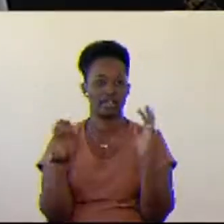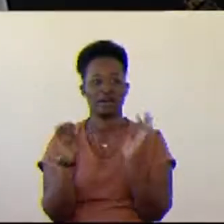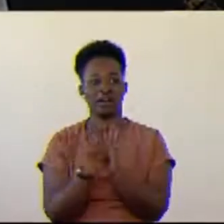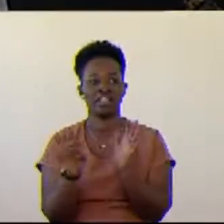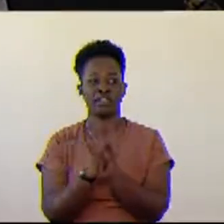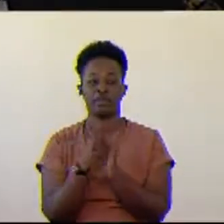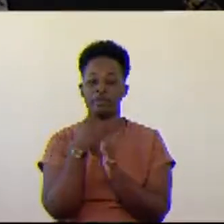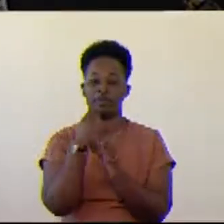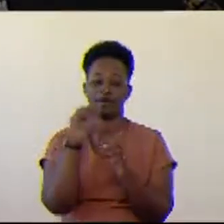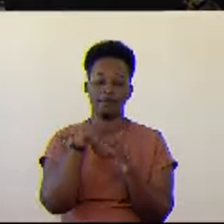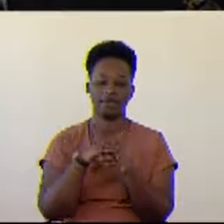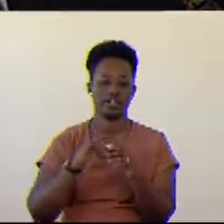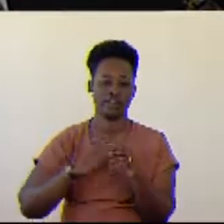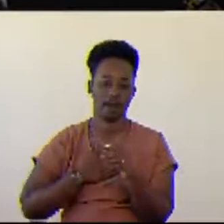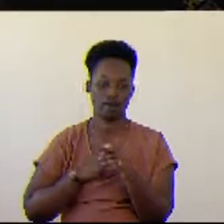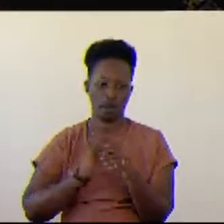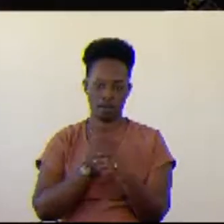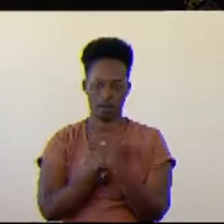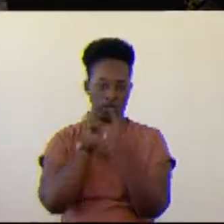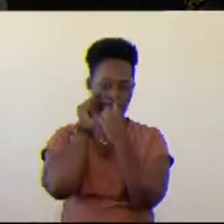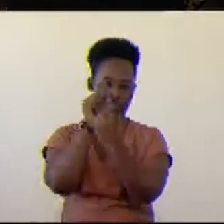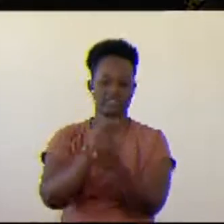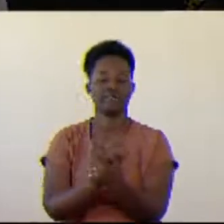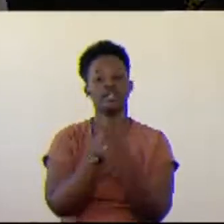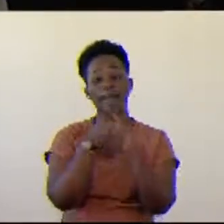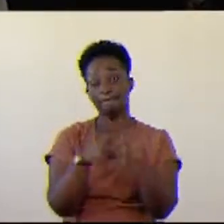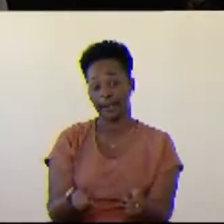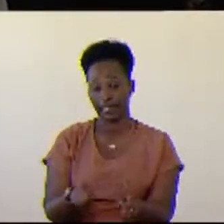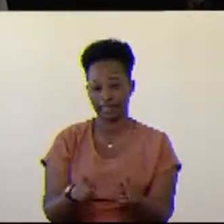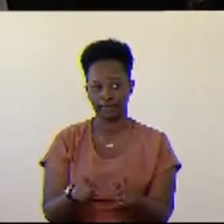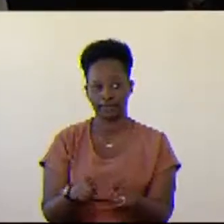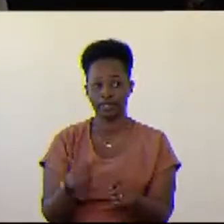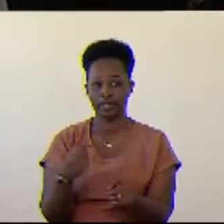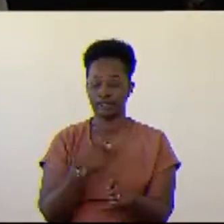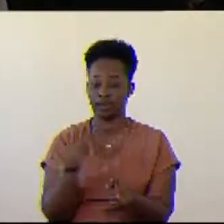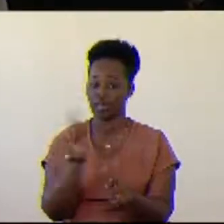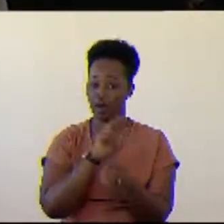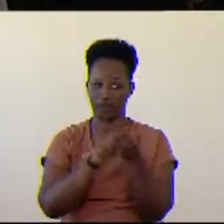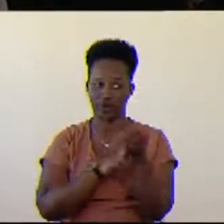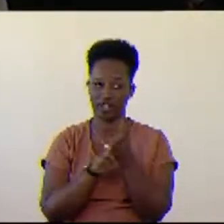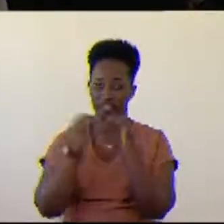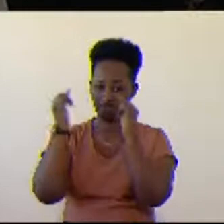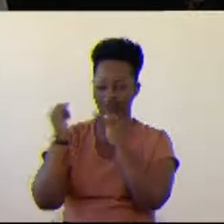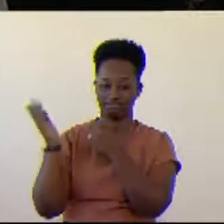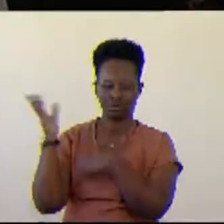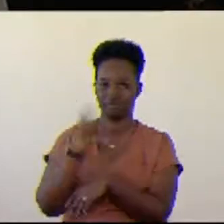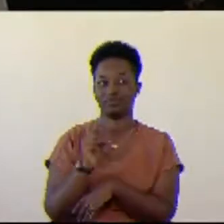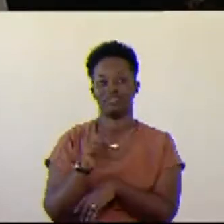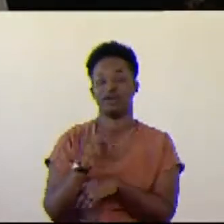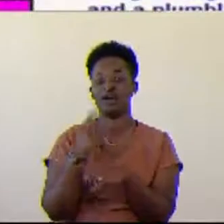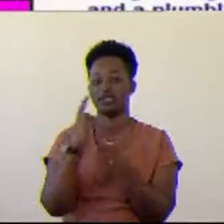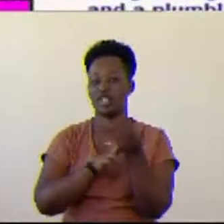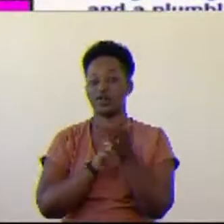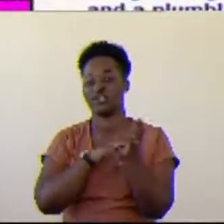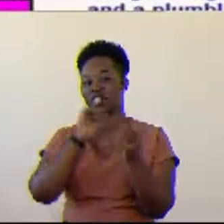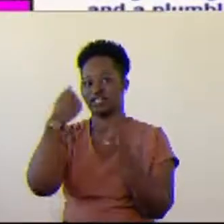it says in our objective. Okay? But I'm not going to use that shape. I'm going to use another